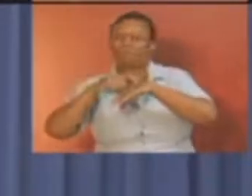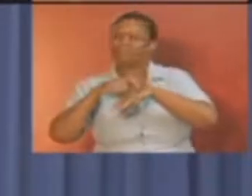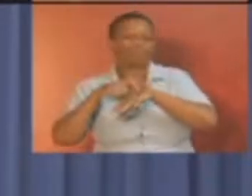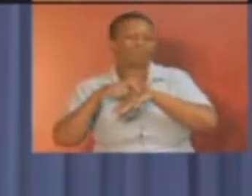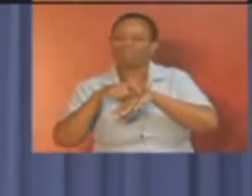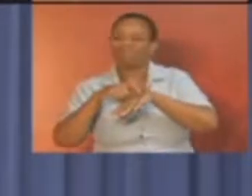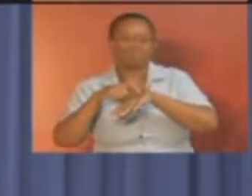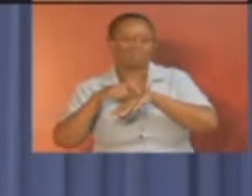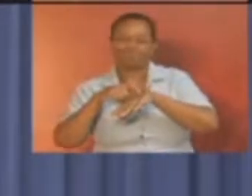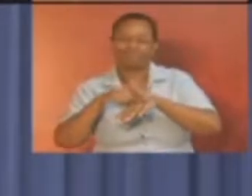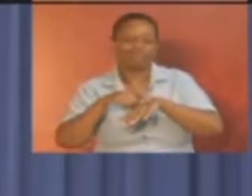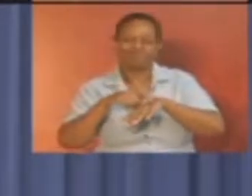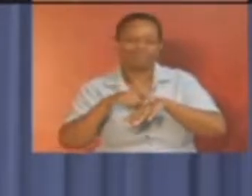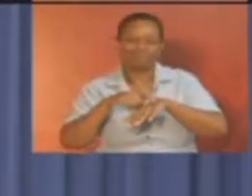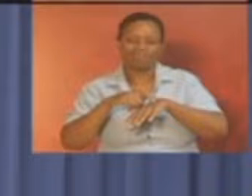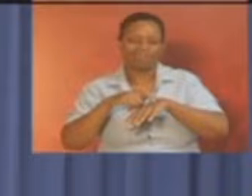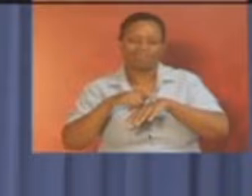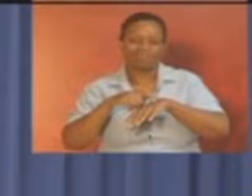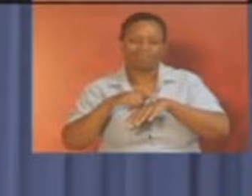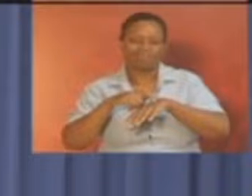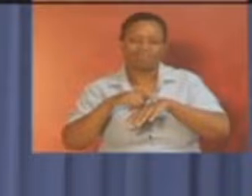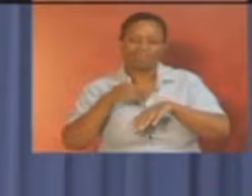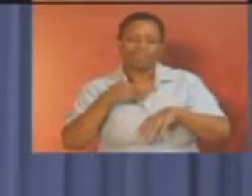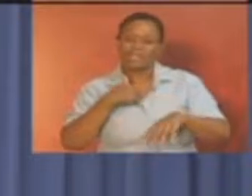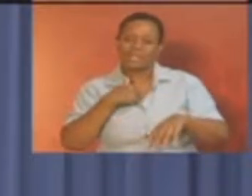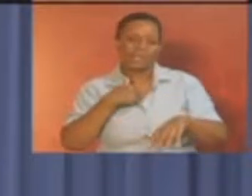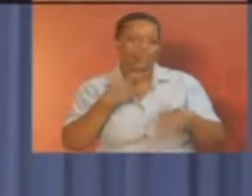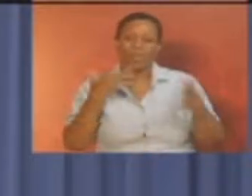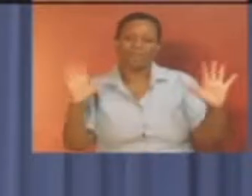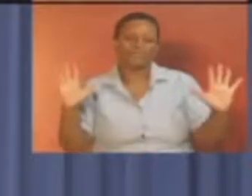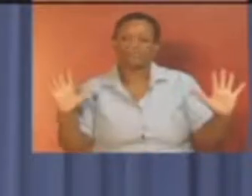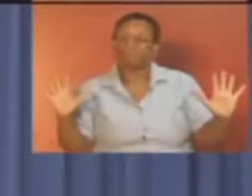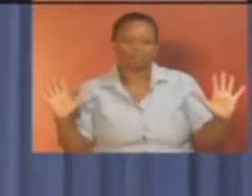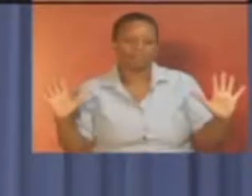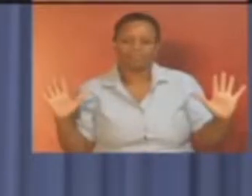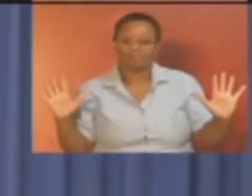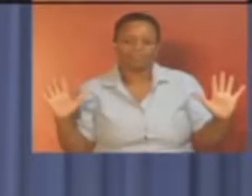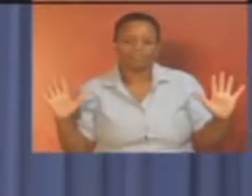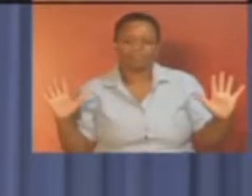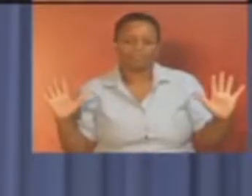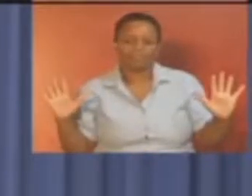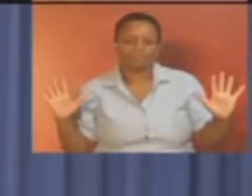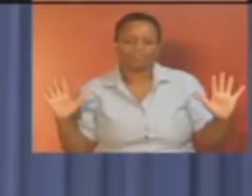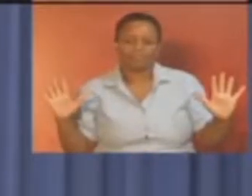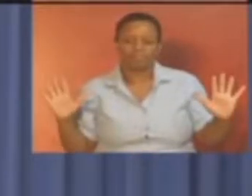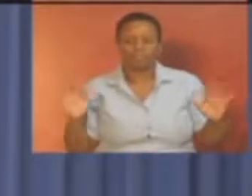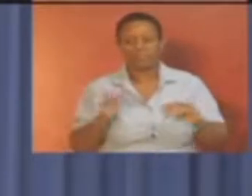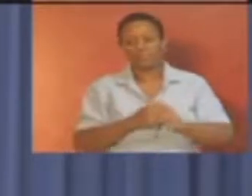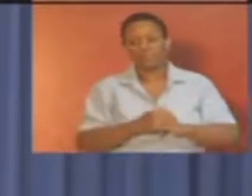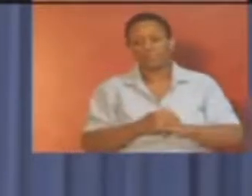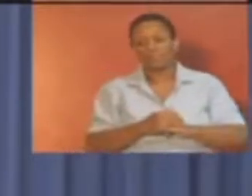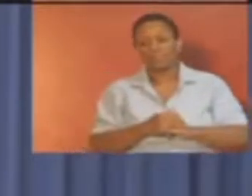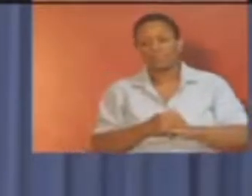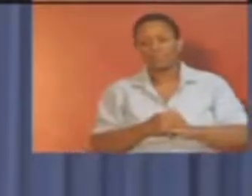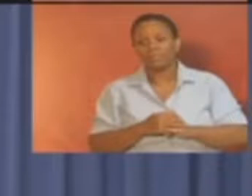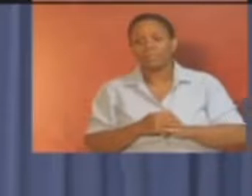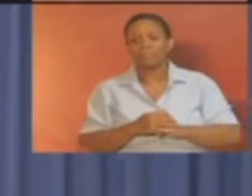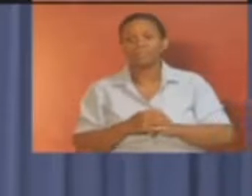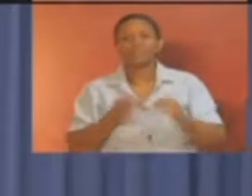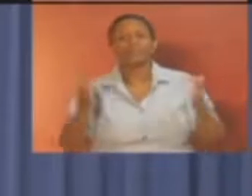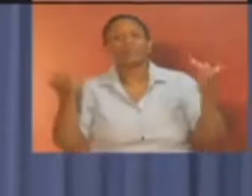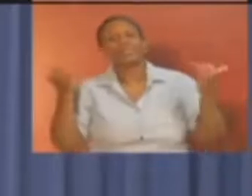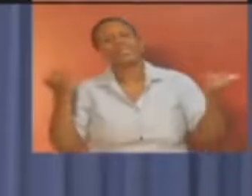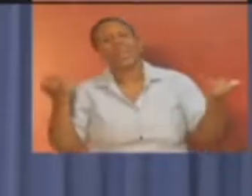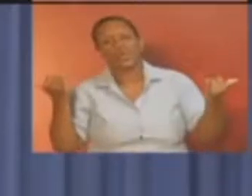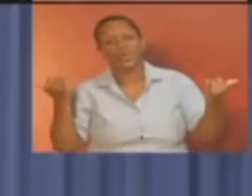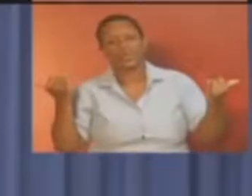year. And based on the information we have now and the resources we are having now with respect to vaccination, it